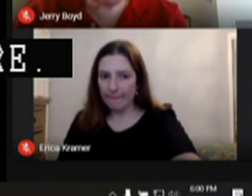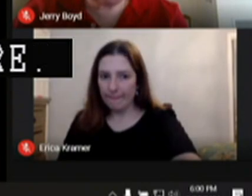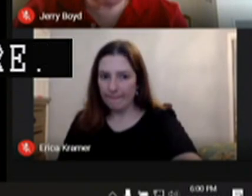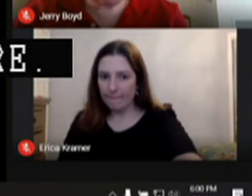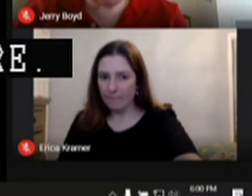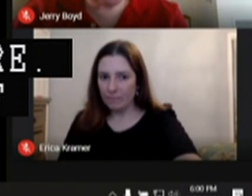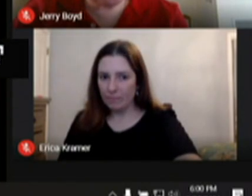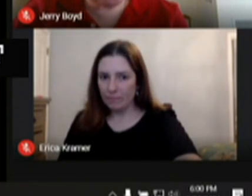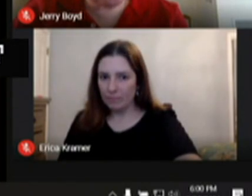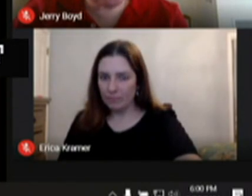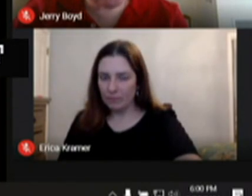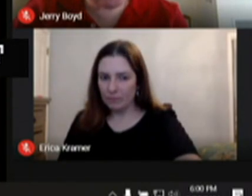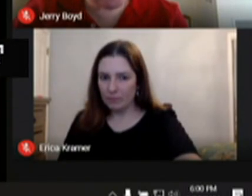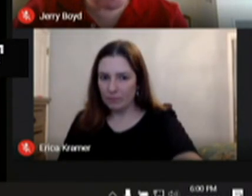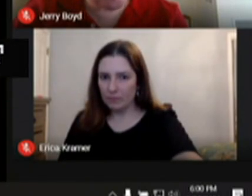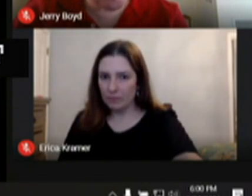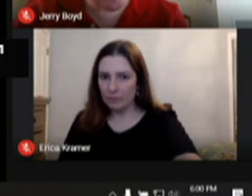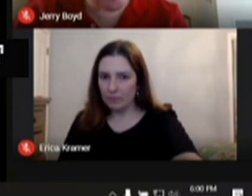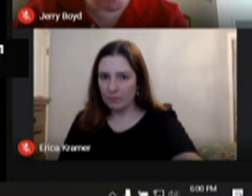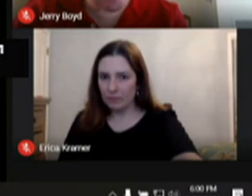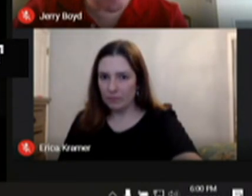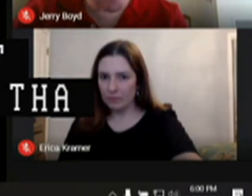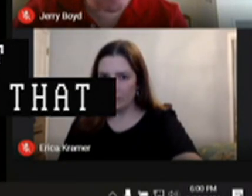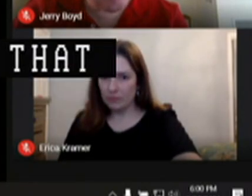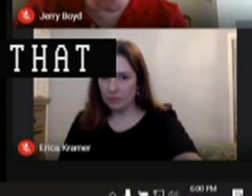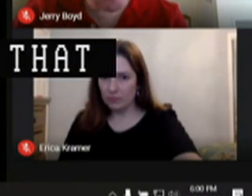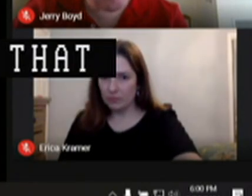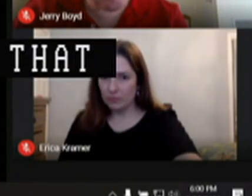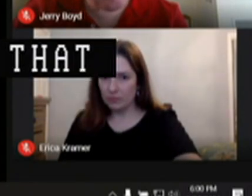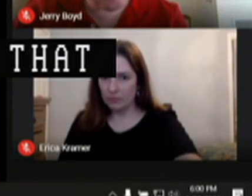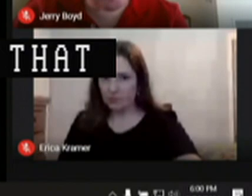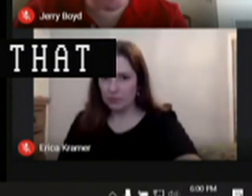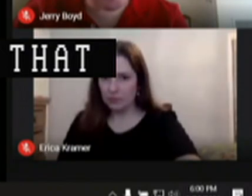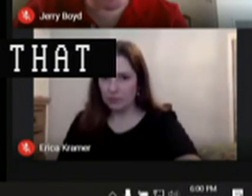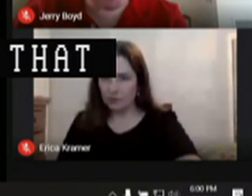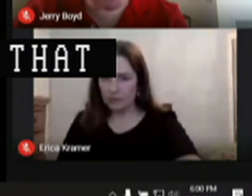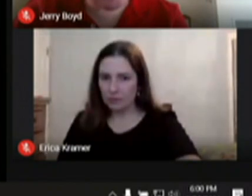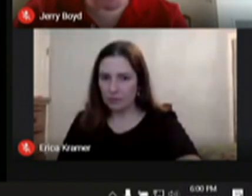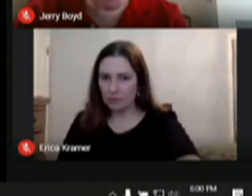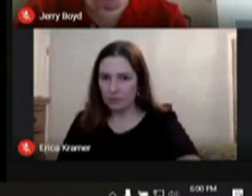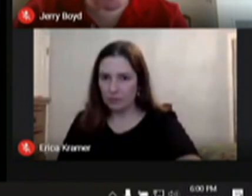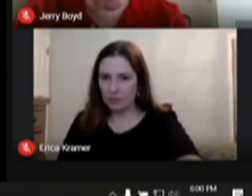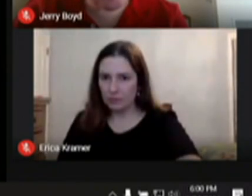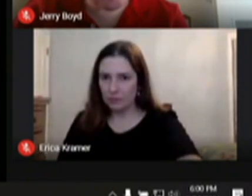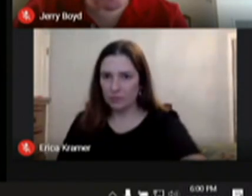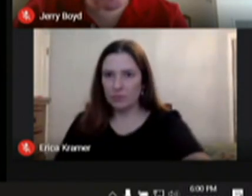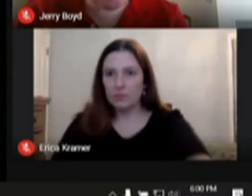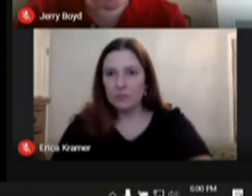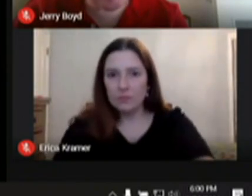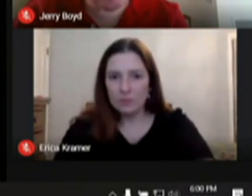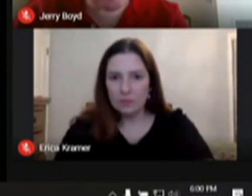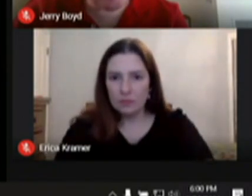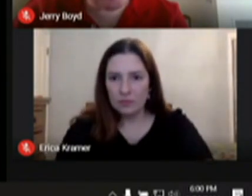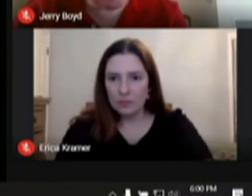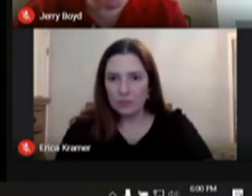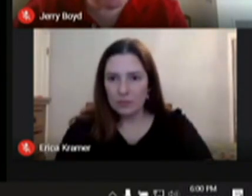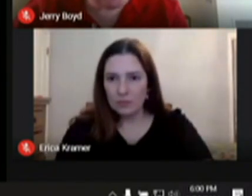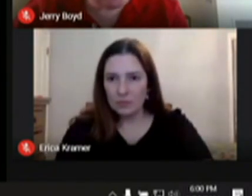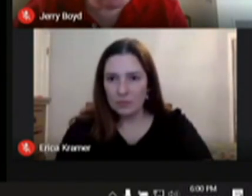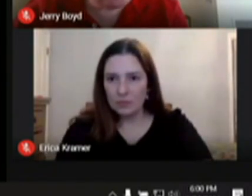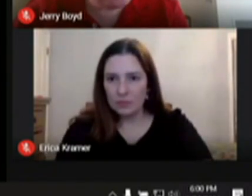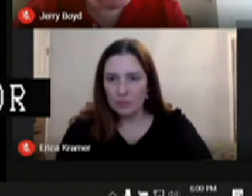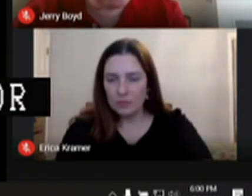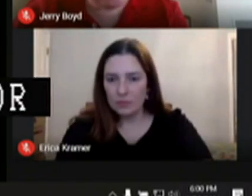legacy is to look at that structure and update it. So the goal is to honor the original structure and honor the